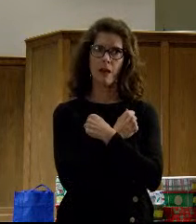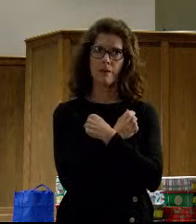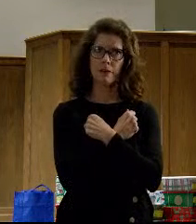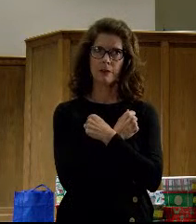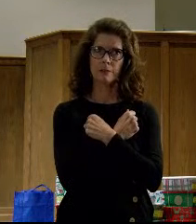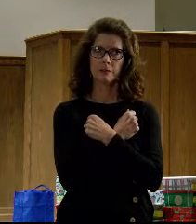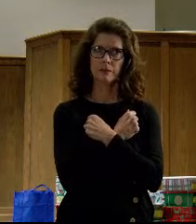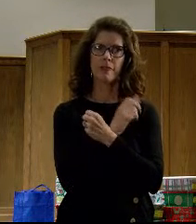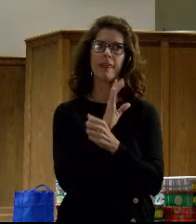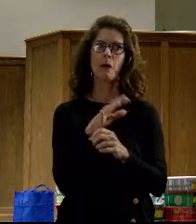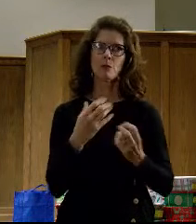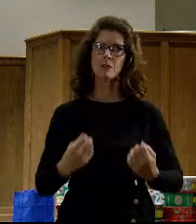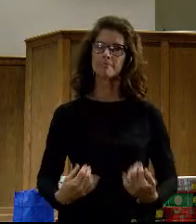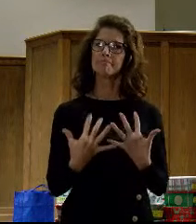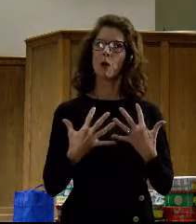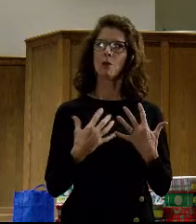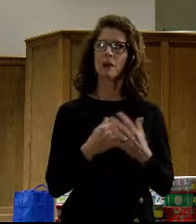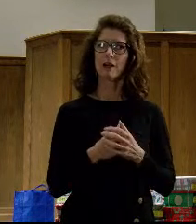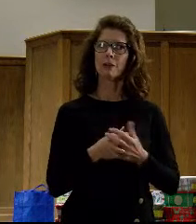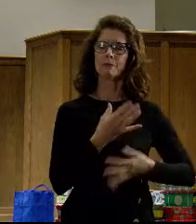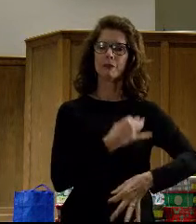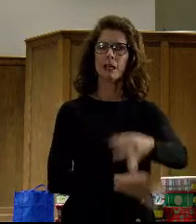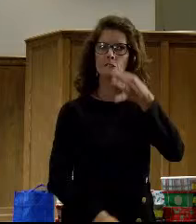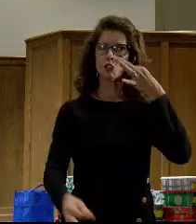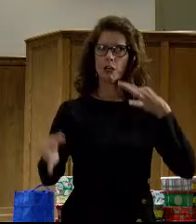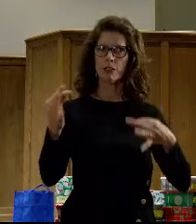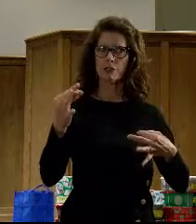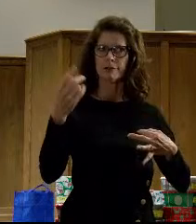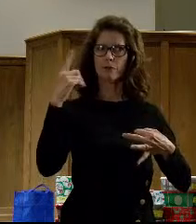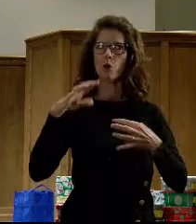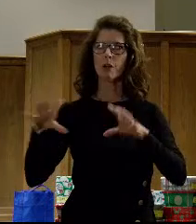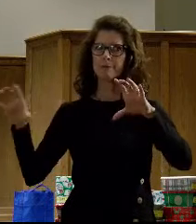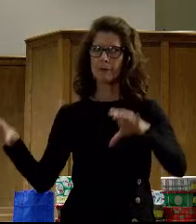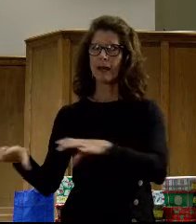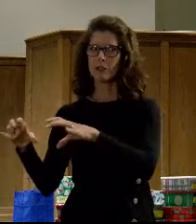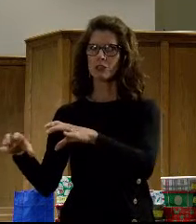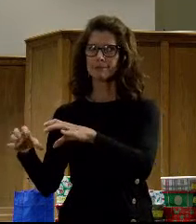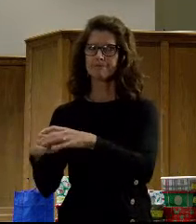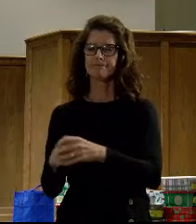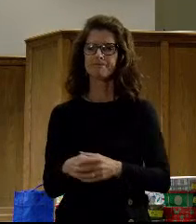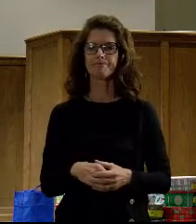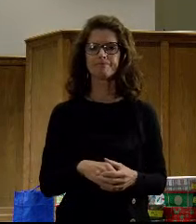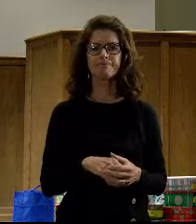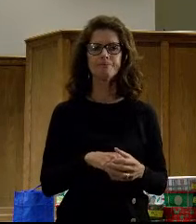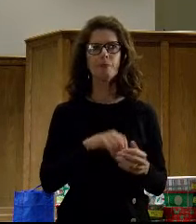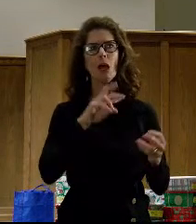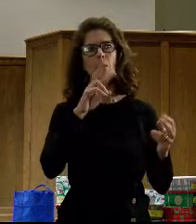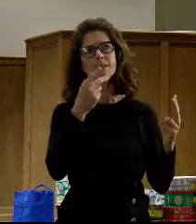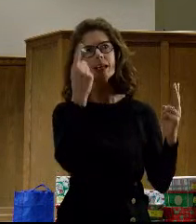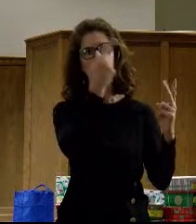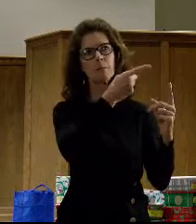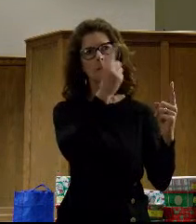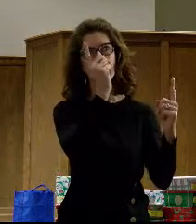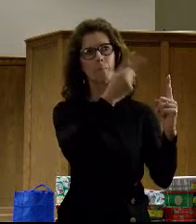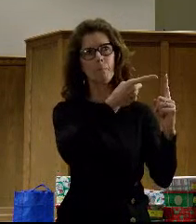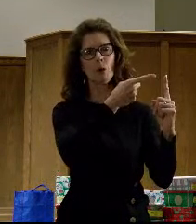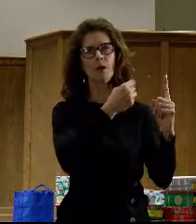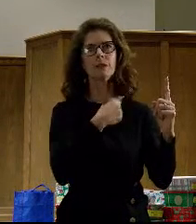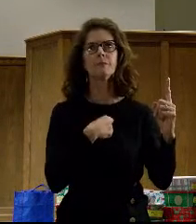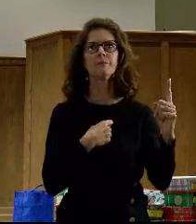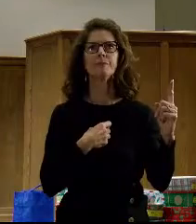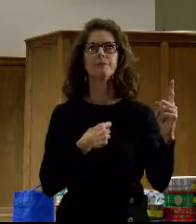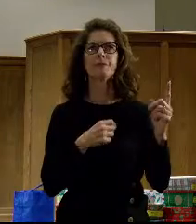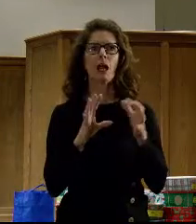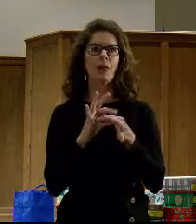anger for action. Here's a second idea. I want to go back to the story in Scripture. I want you to think